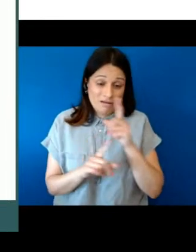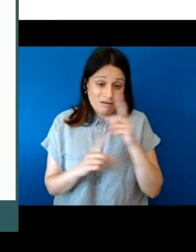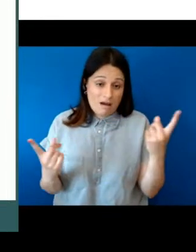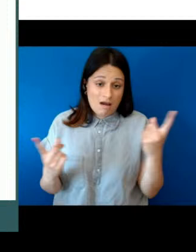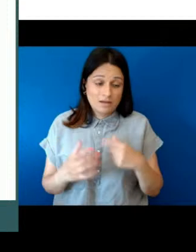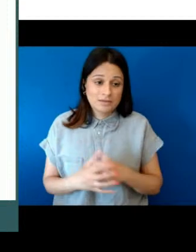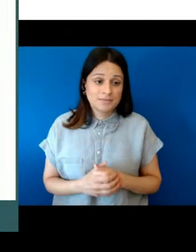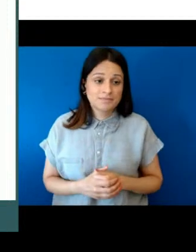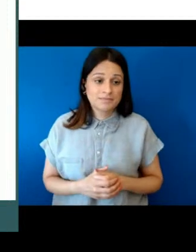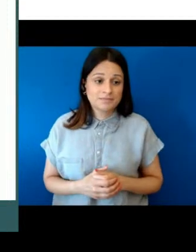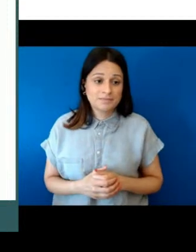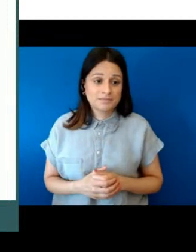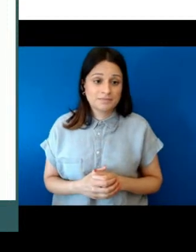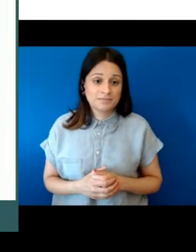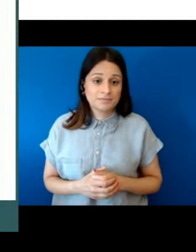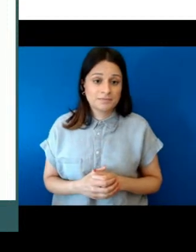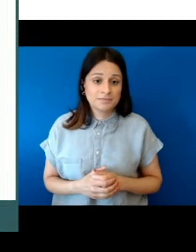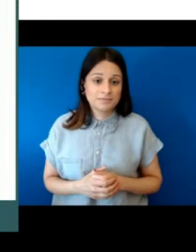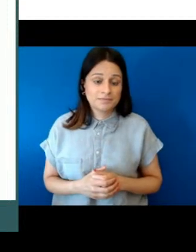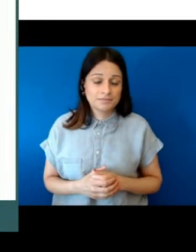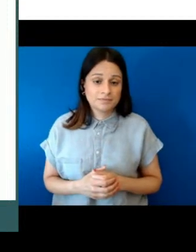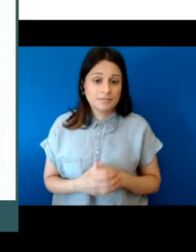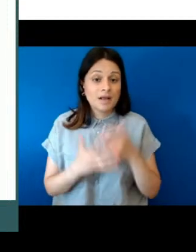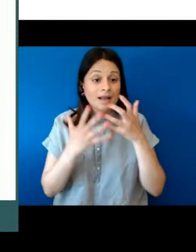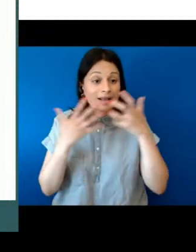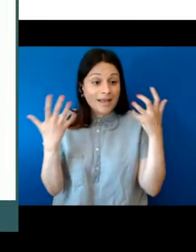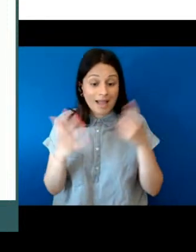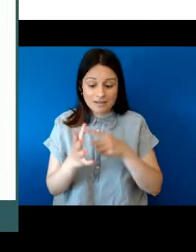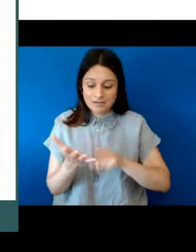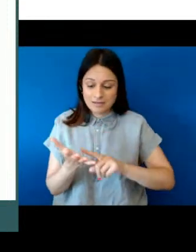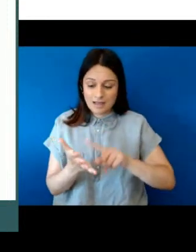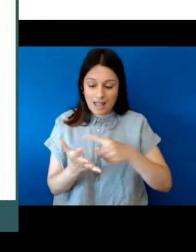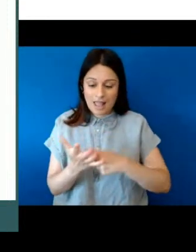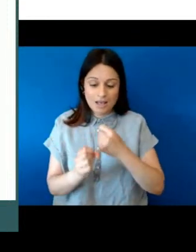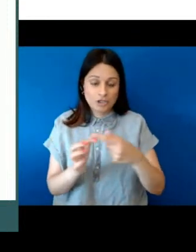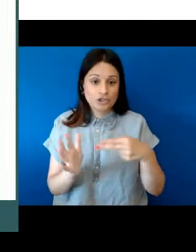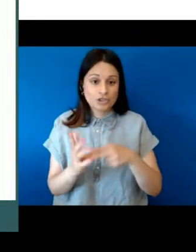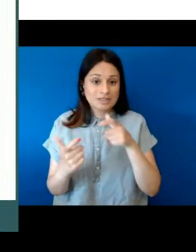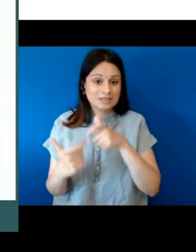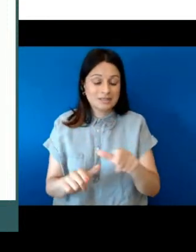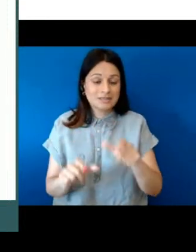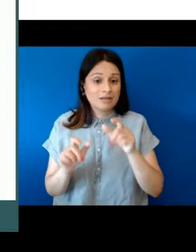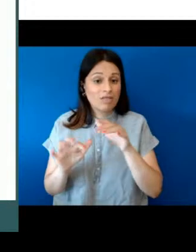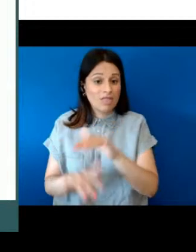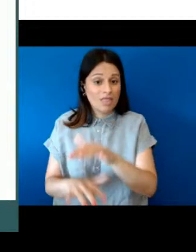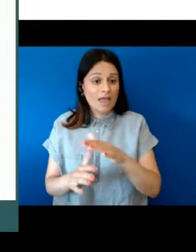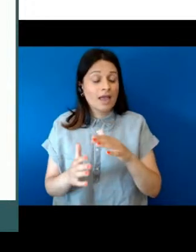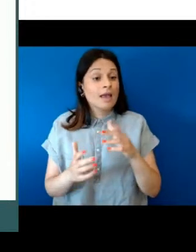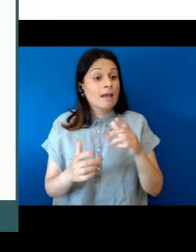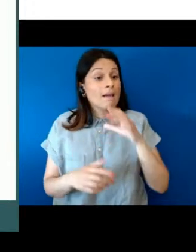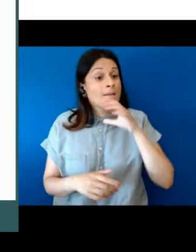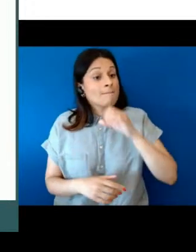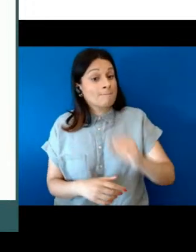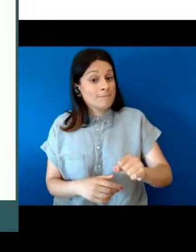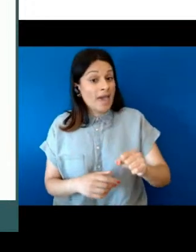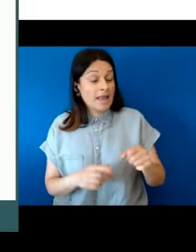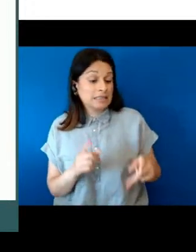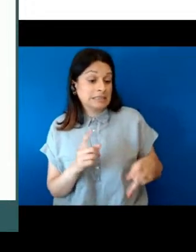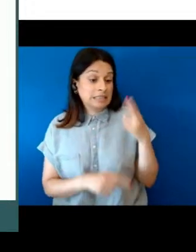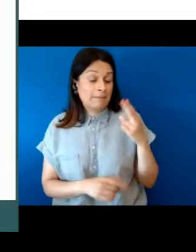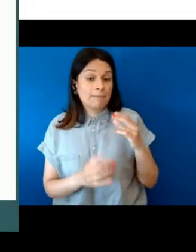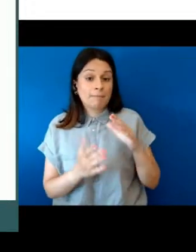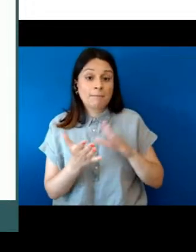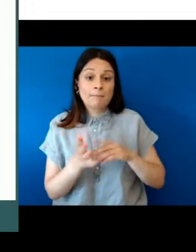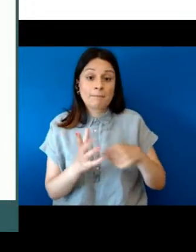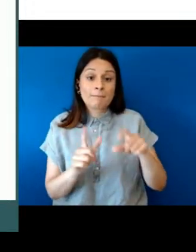that cat allergen will be there. Neutered males produce lower levels than unneutered males, but